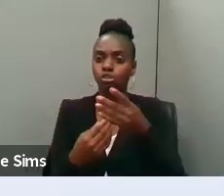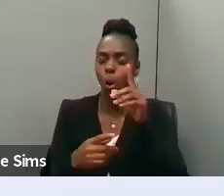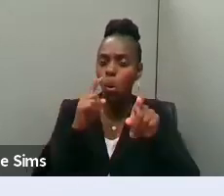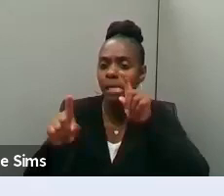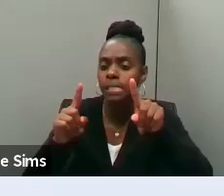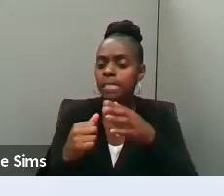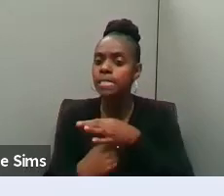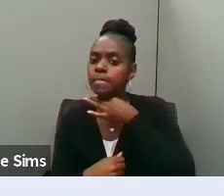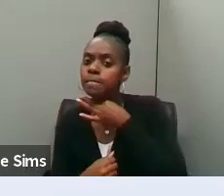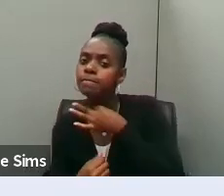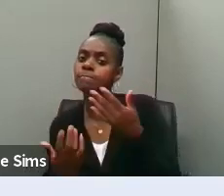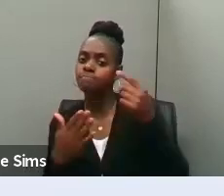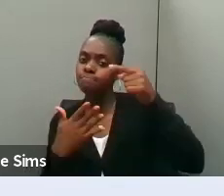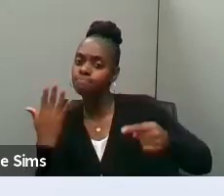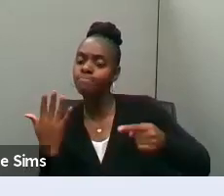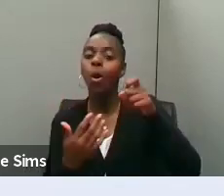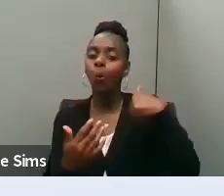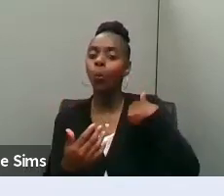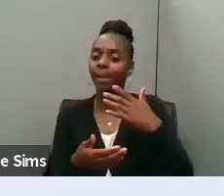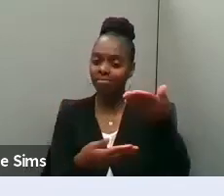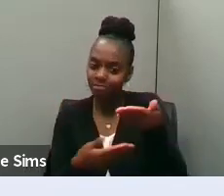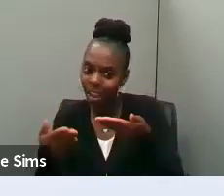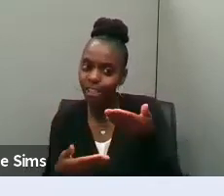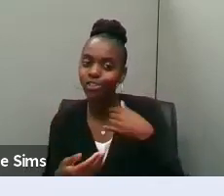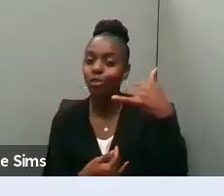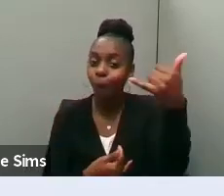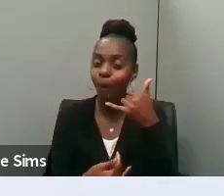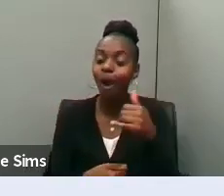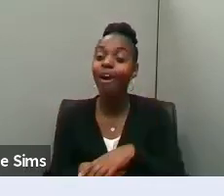that we covered today, we invite you to call our intake line at